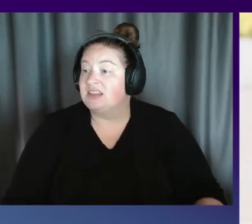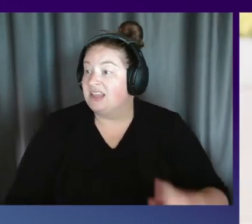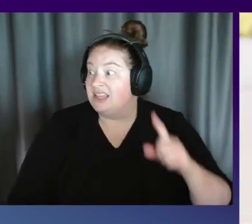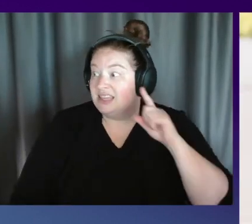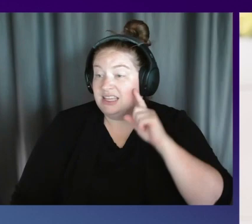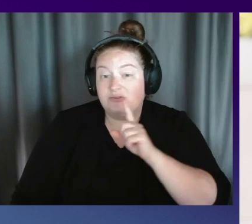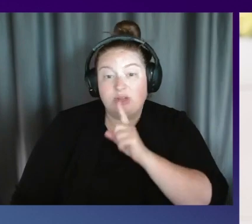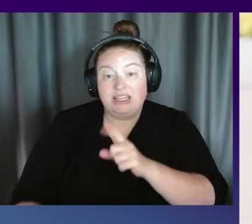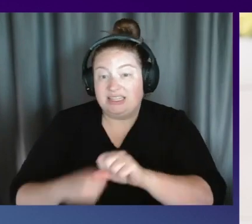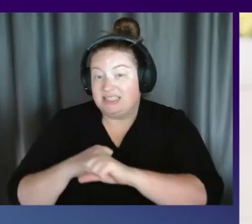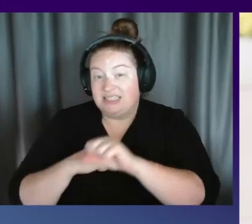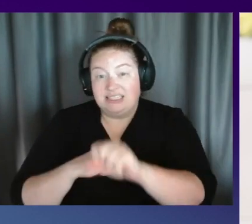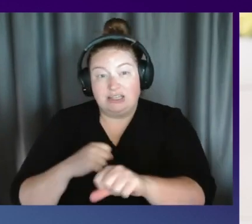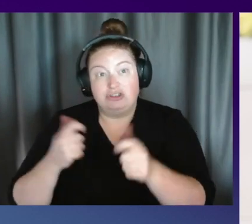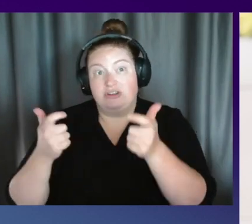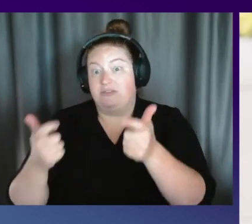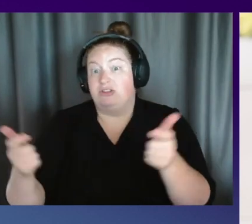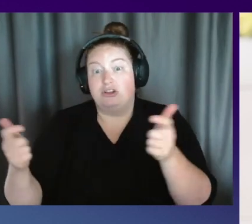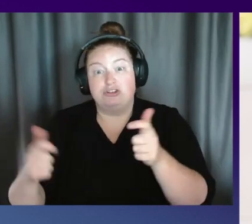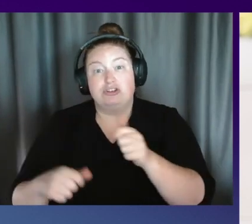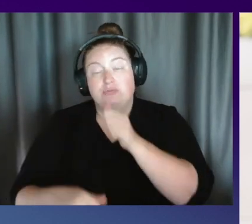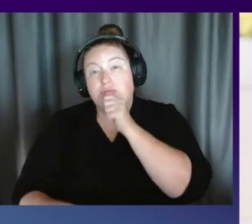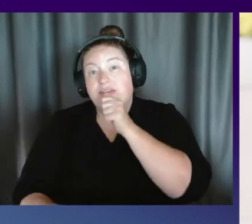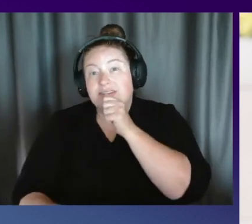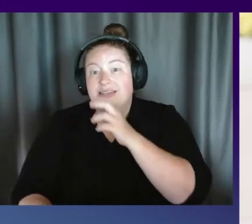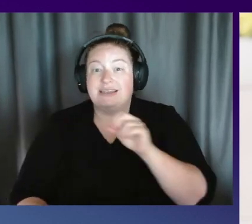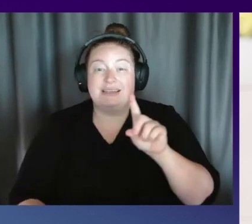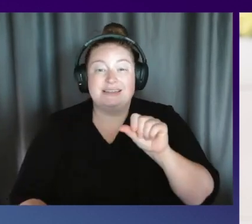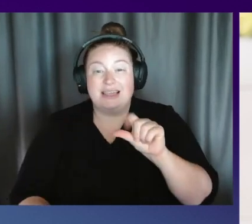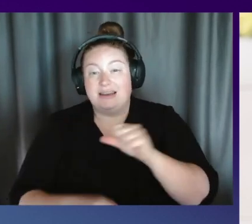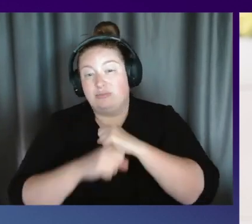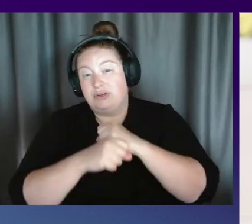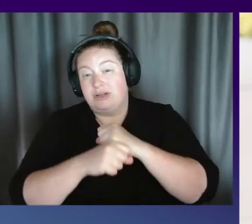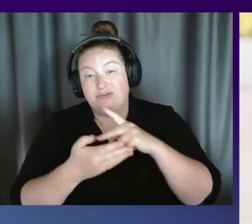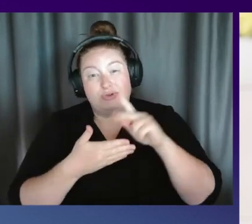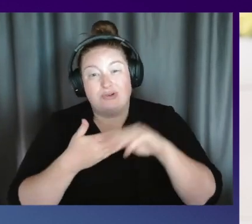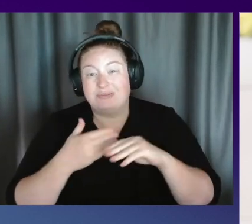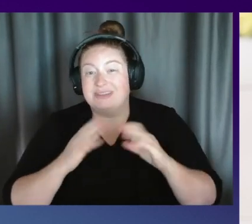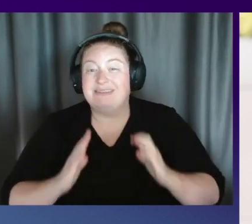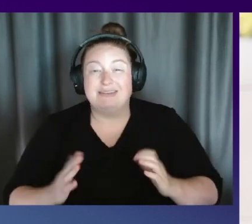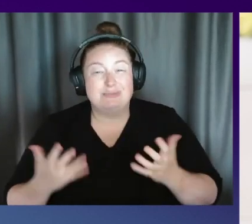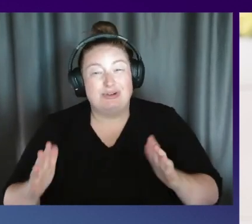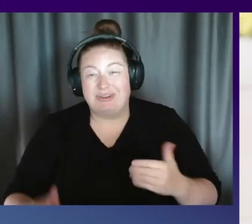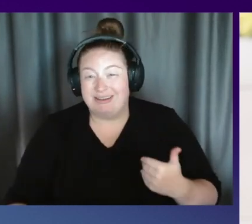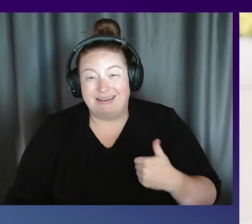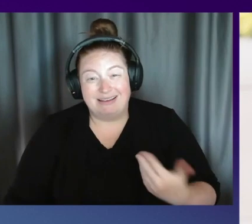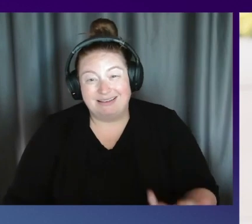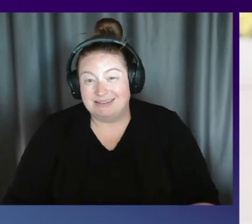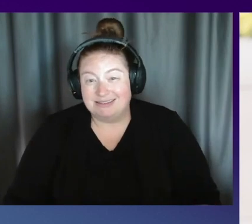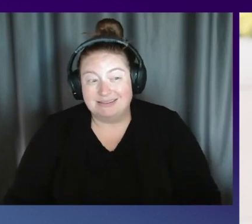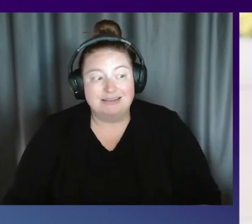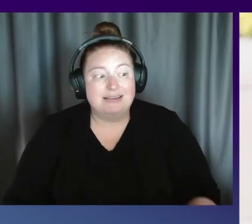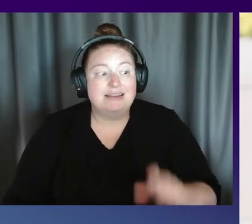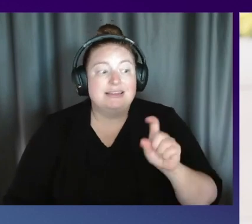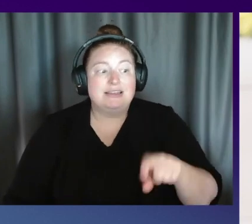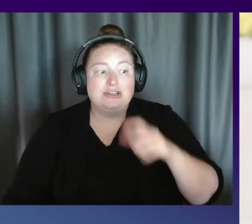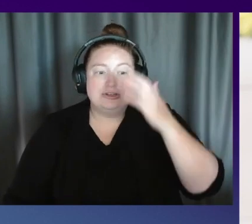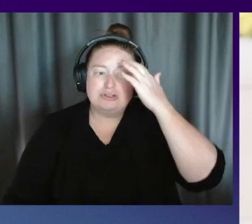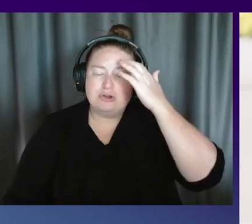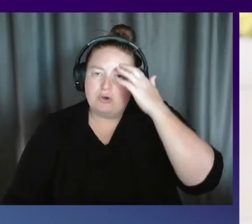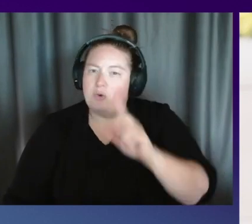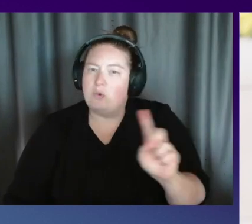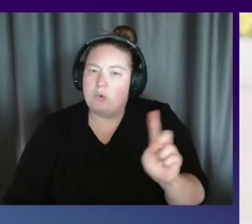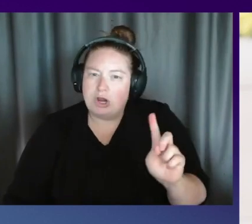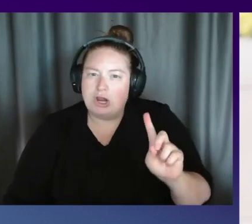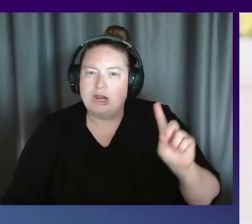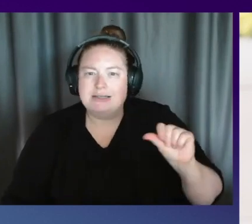larger privacy and data protection programs that a customer already has, right? So they need to know where their data is, what kind